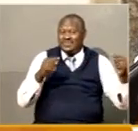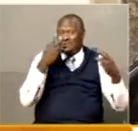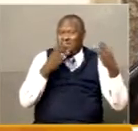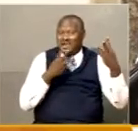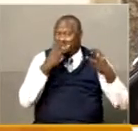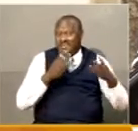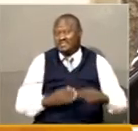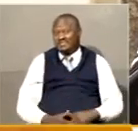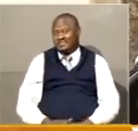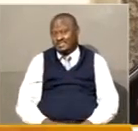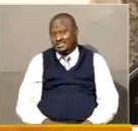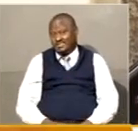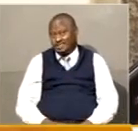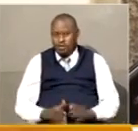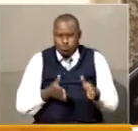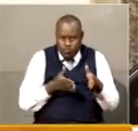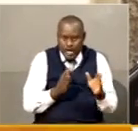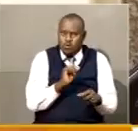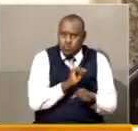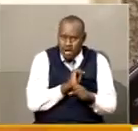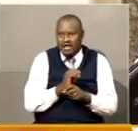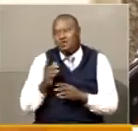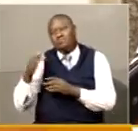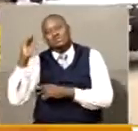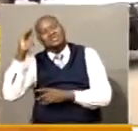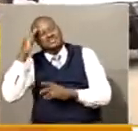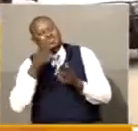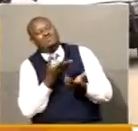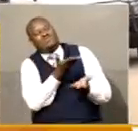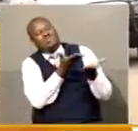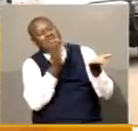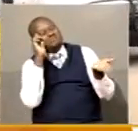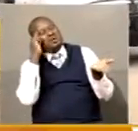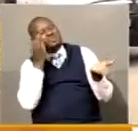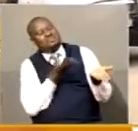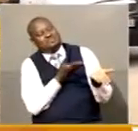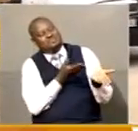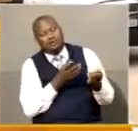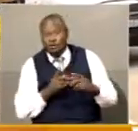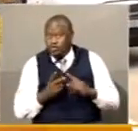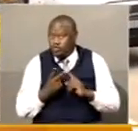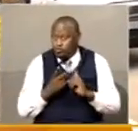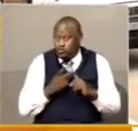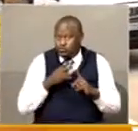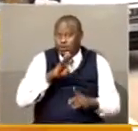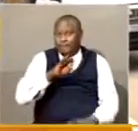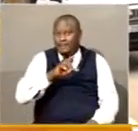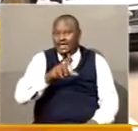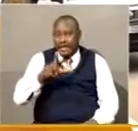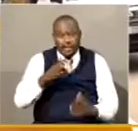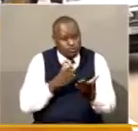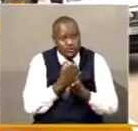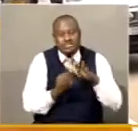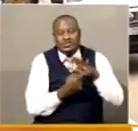many times we do things police think that we are mad. And secondly, the bill is cited to ignore the reality on